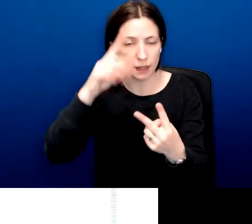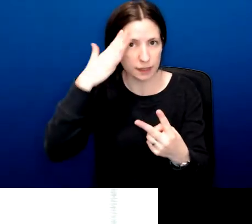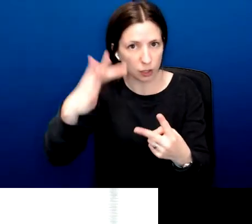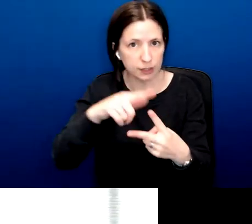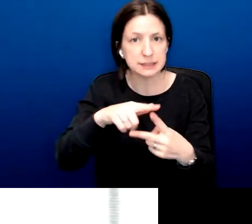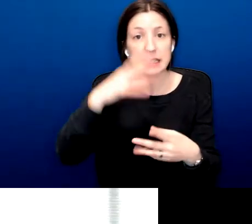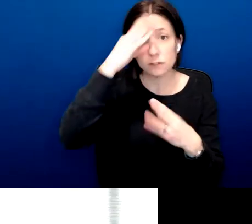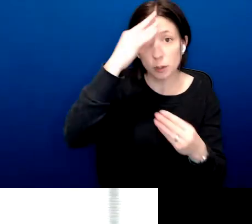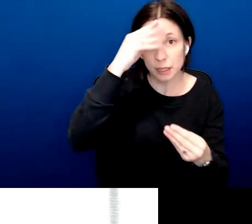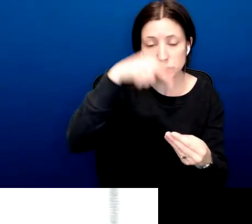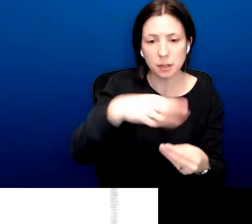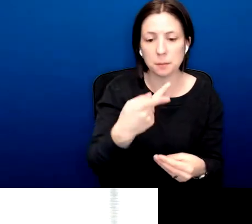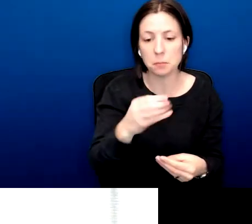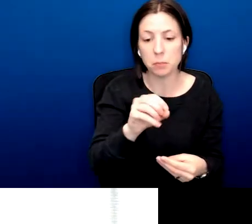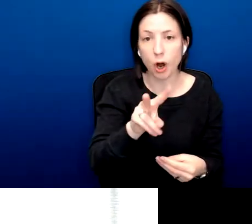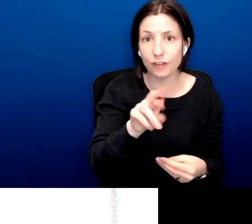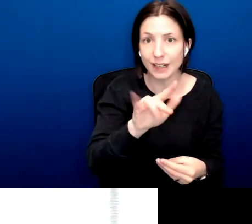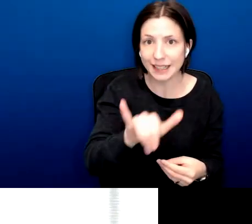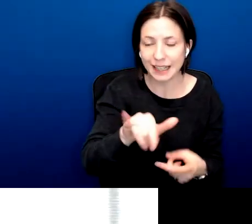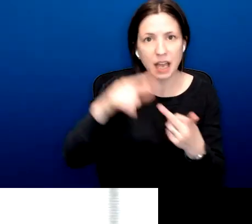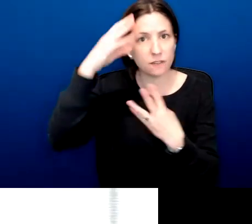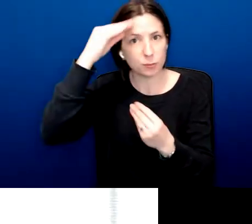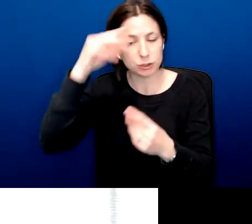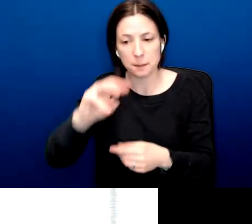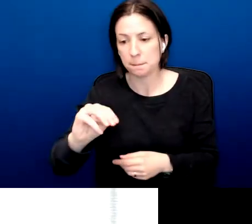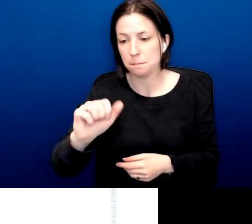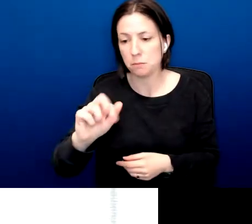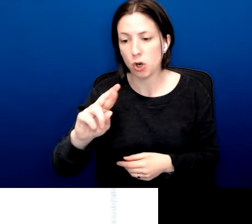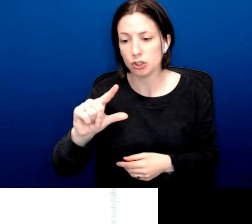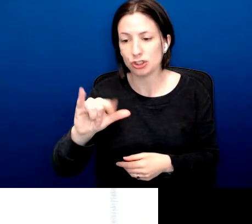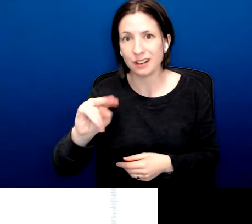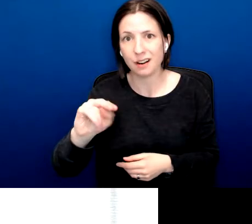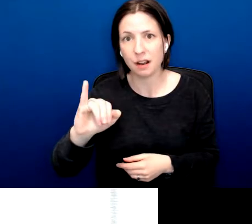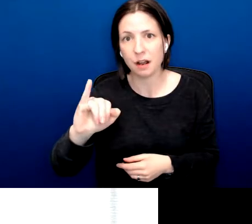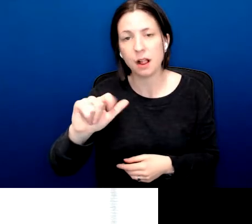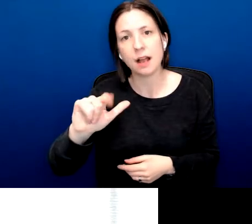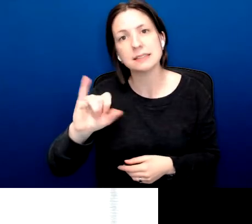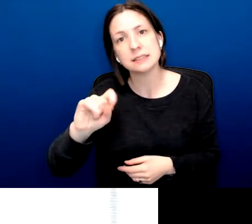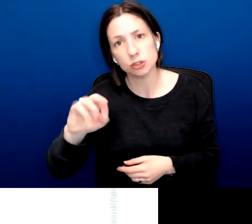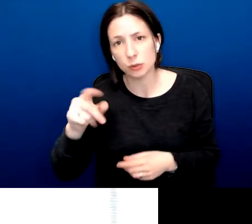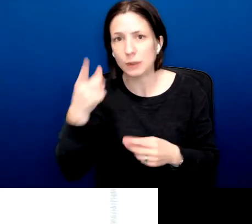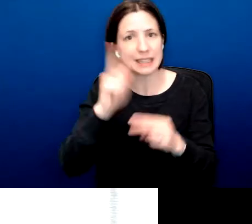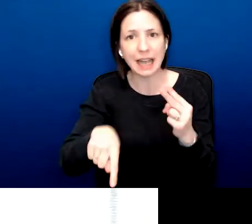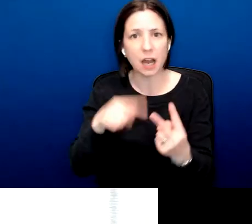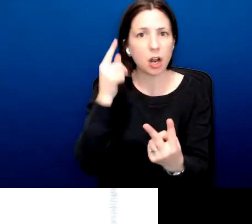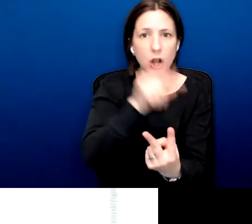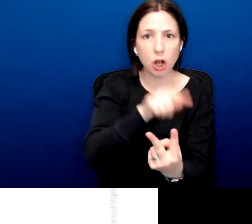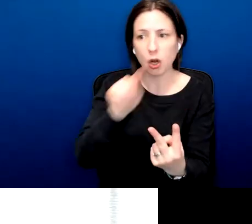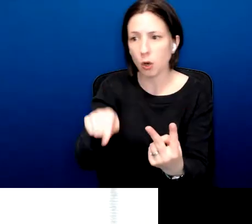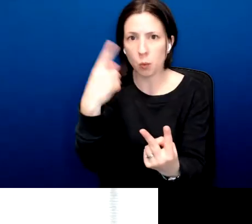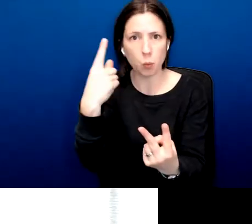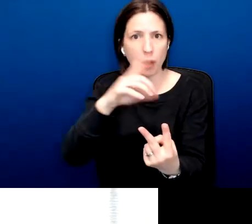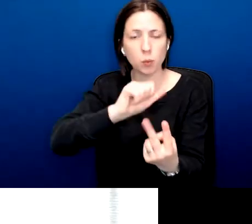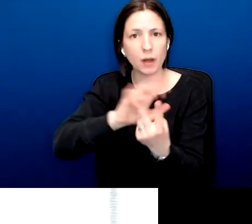information marginalization. And really, it's just how we can't look at one without the other. Information poverty is